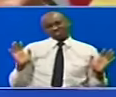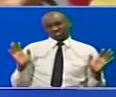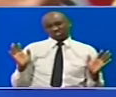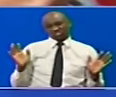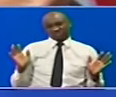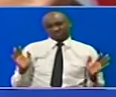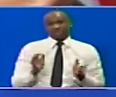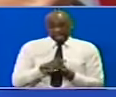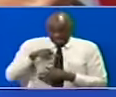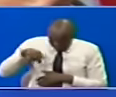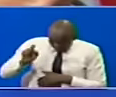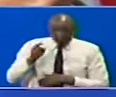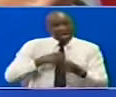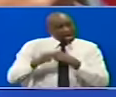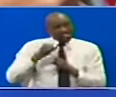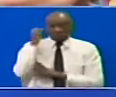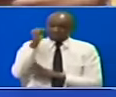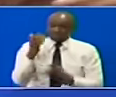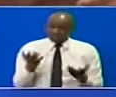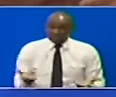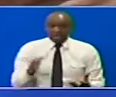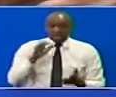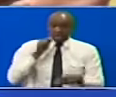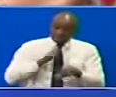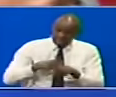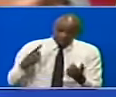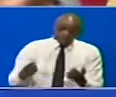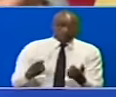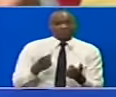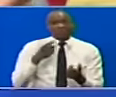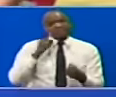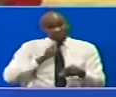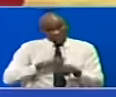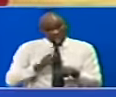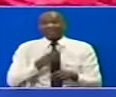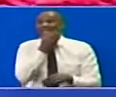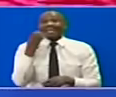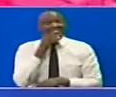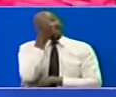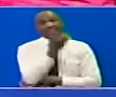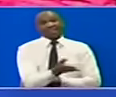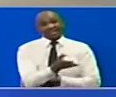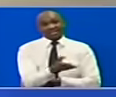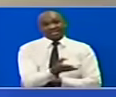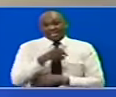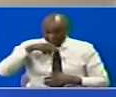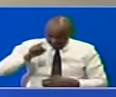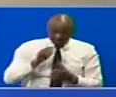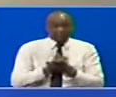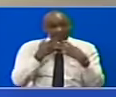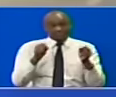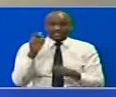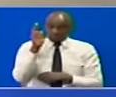aside. Kittony has been active in politics since the era of Kenya's founding father, Mzee Jomo Kenyatta, to current President